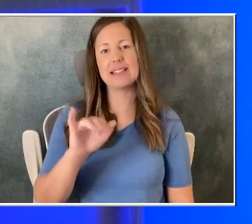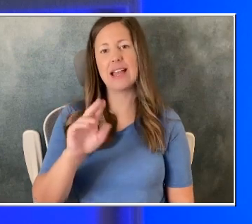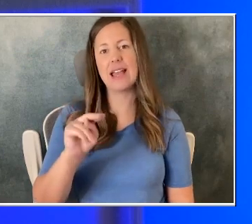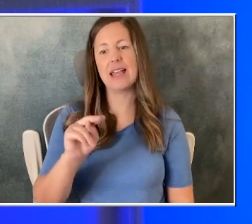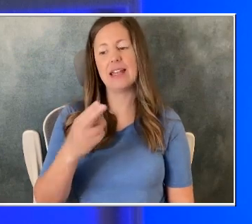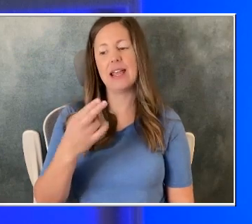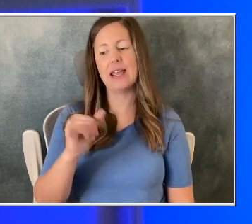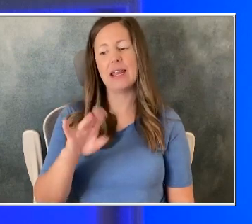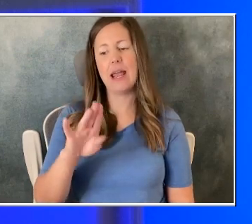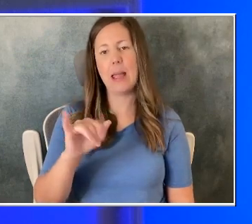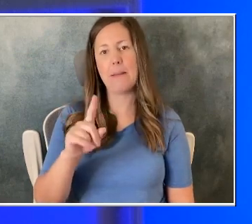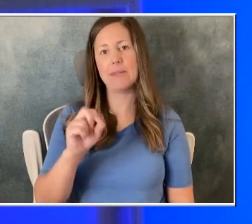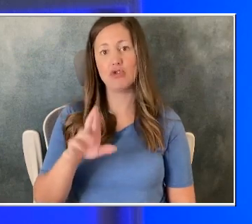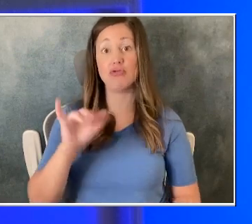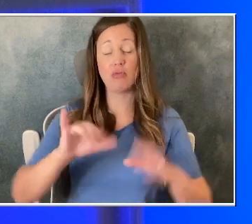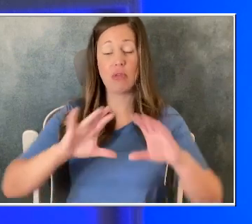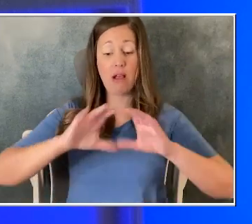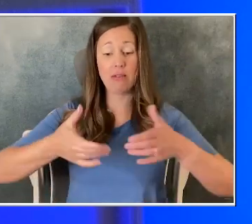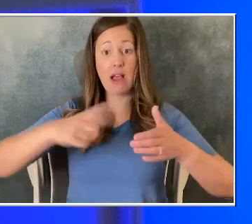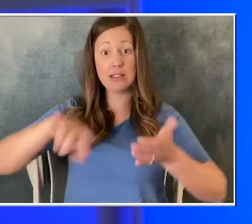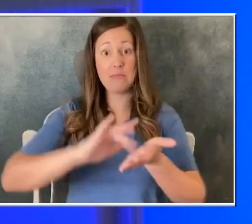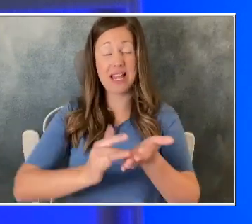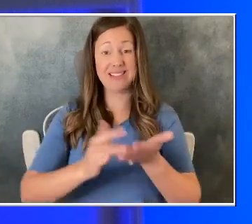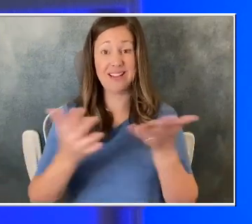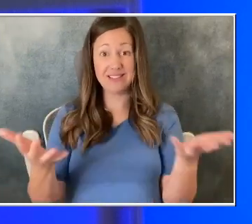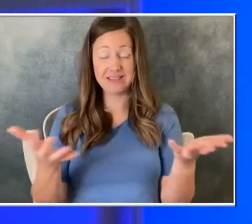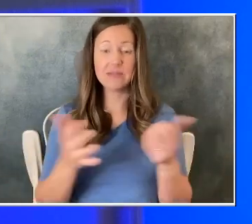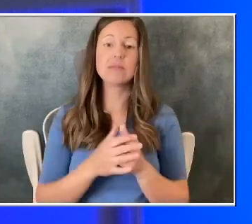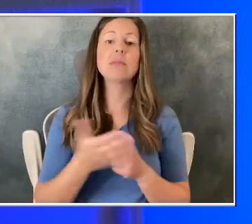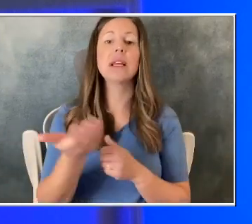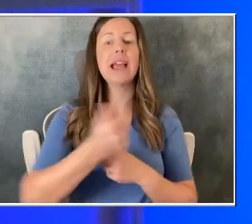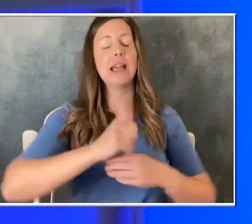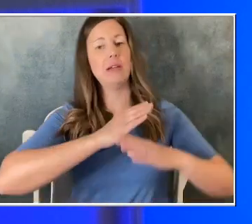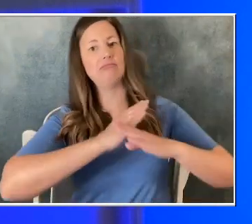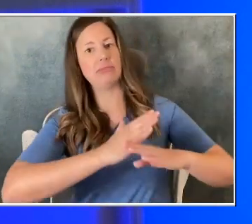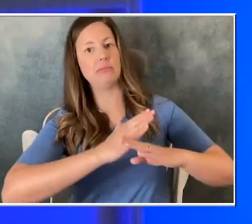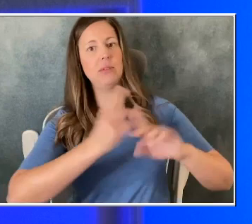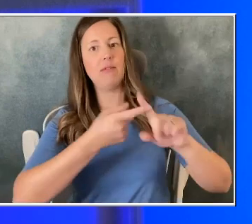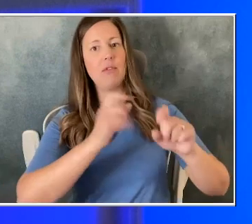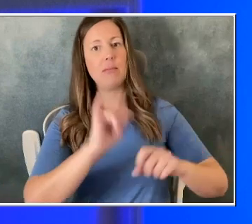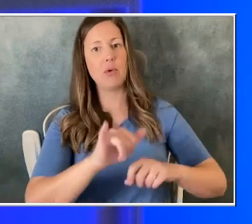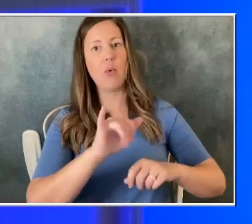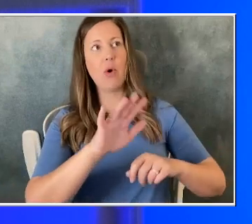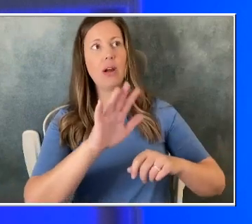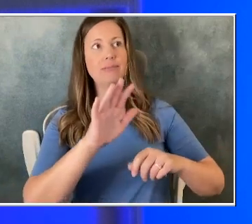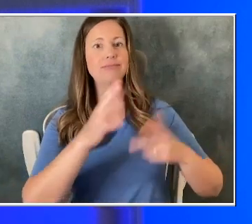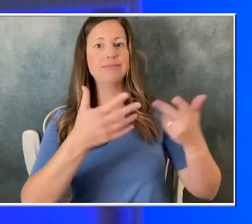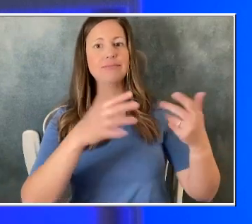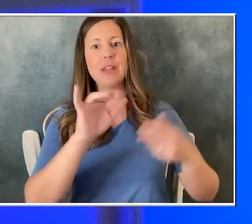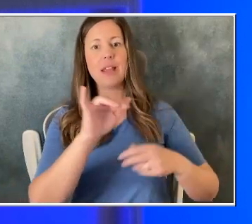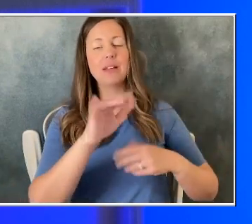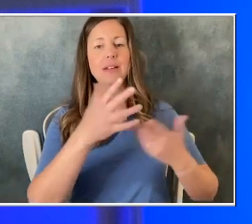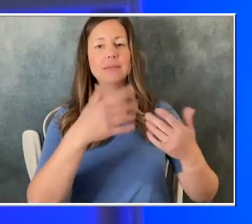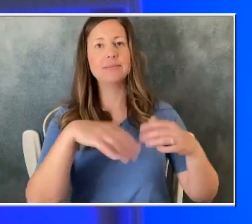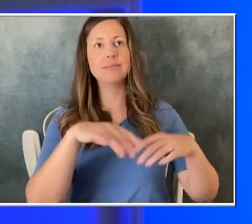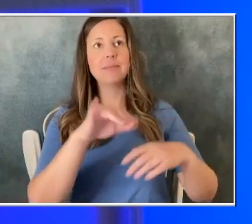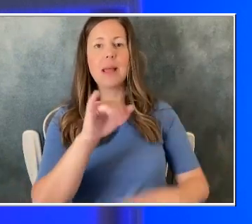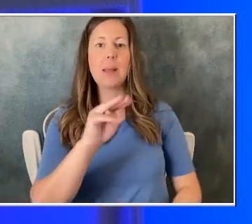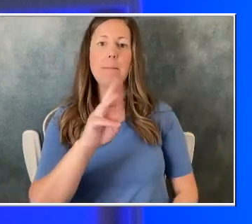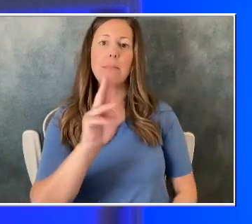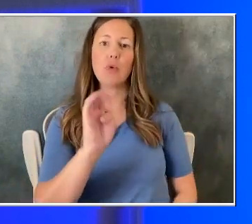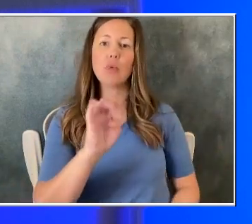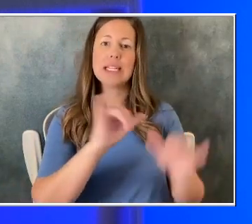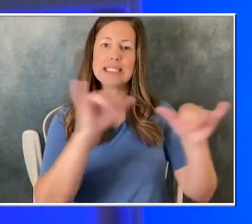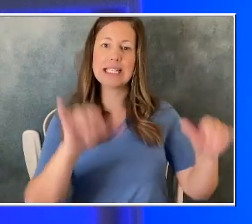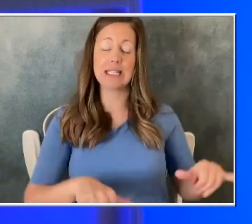medications does is it removes any stop sign to your immune system. So I think about the immune cells as going through roads, and then there's pause signs and stop